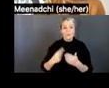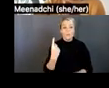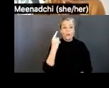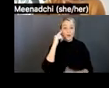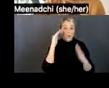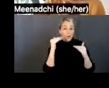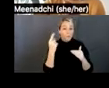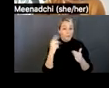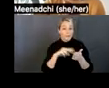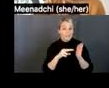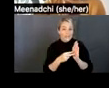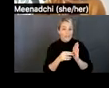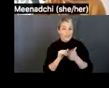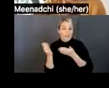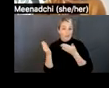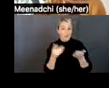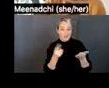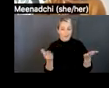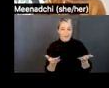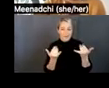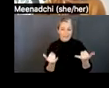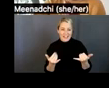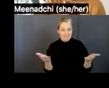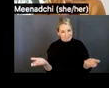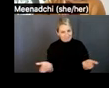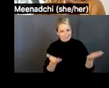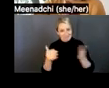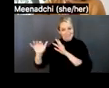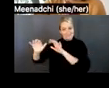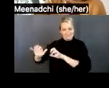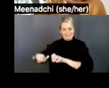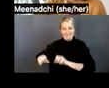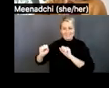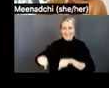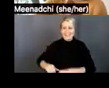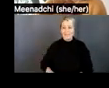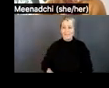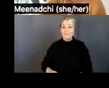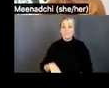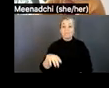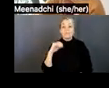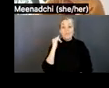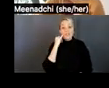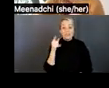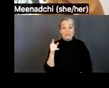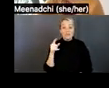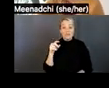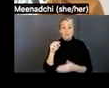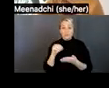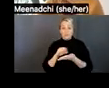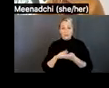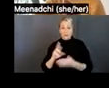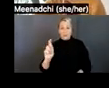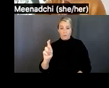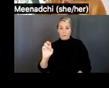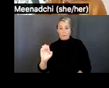here today? I'll invite you to share it into the chat. And also, if you can put read, the word read